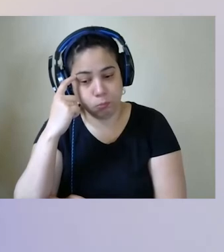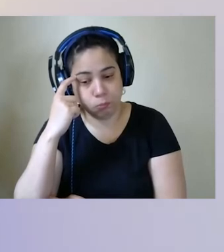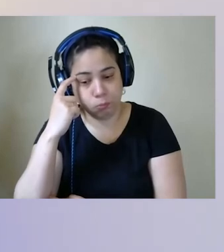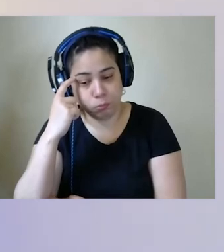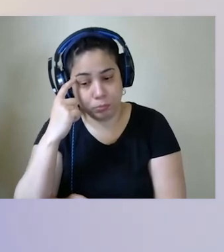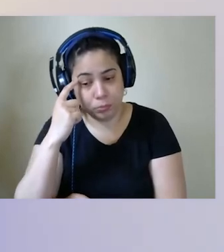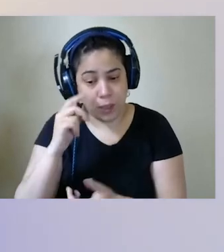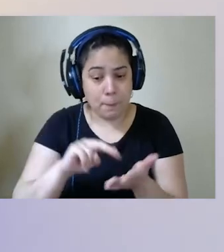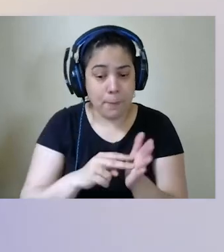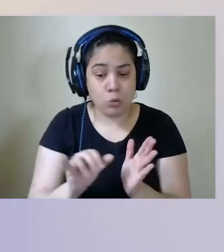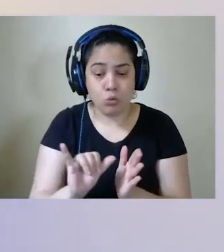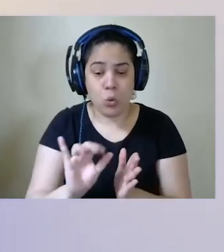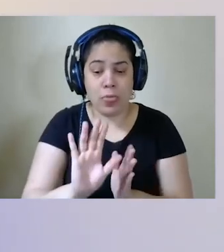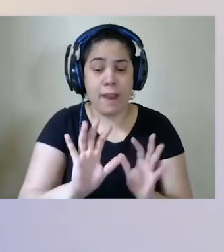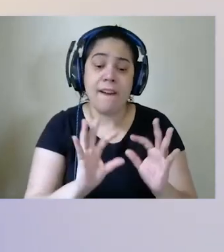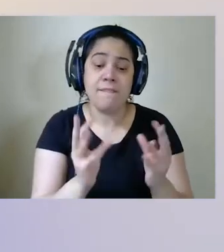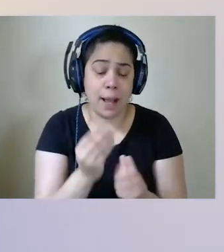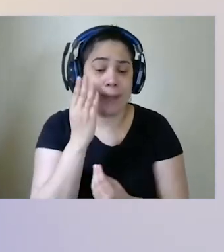intergenerational transmission of trauma,